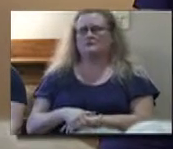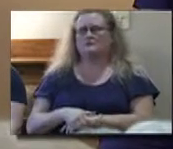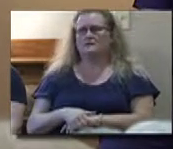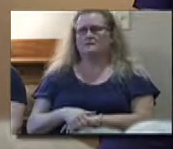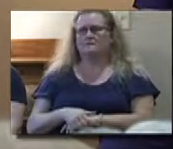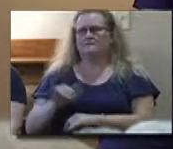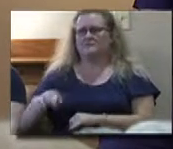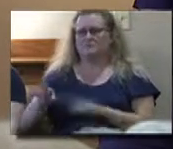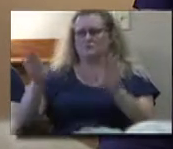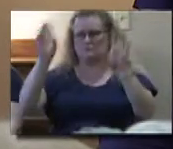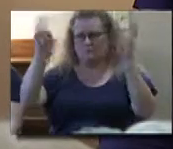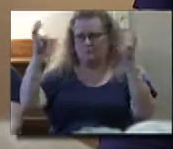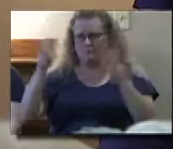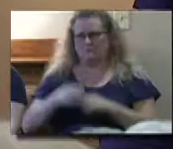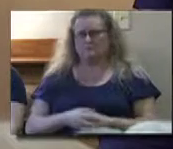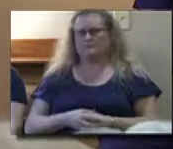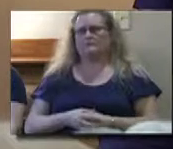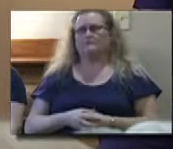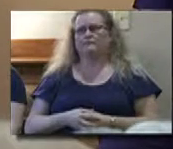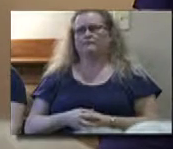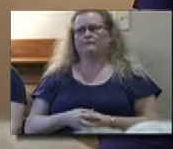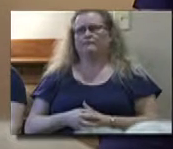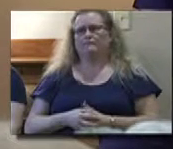This is a quote.